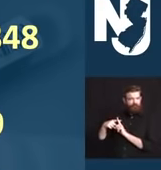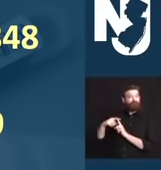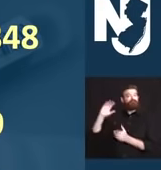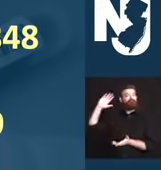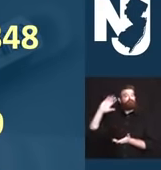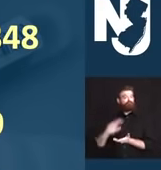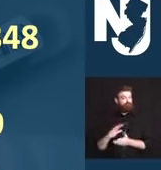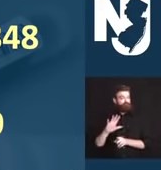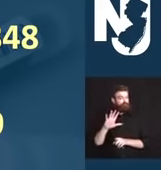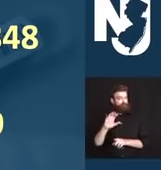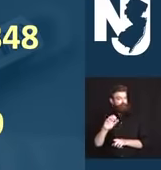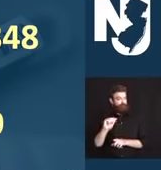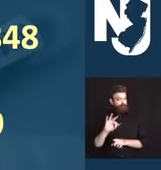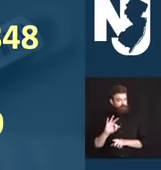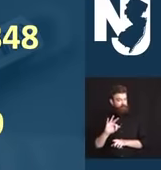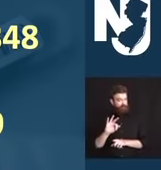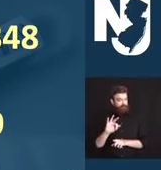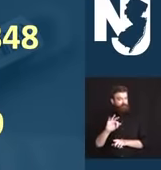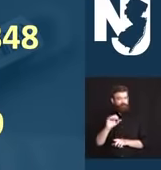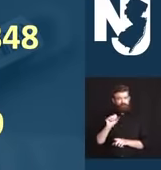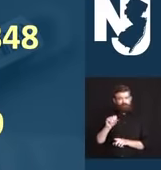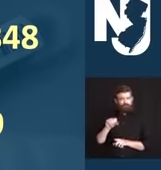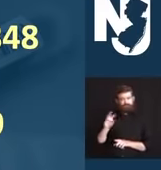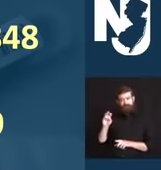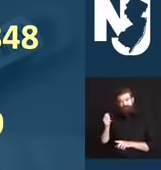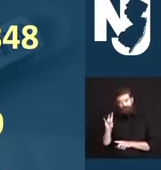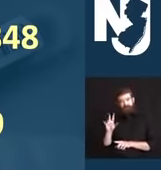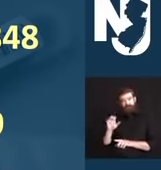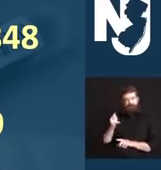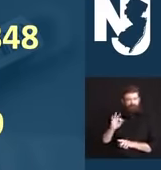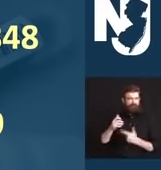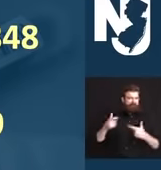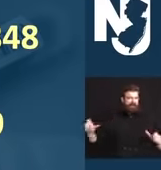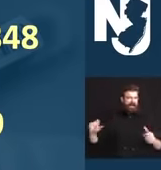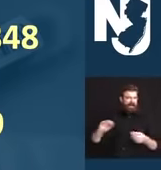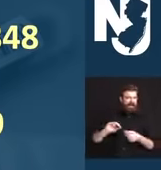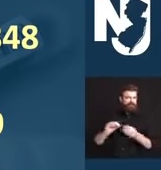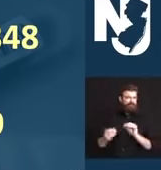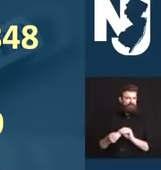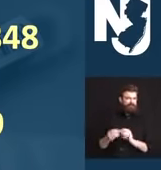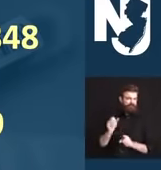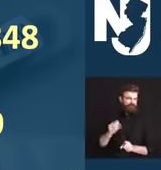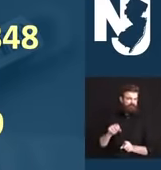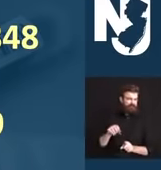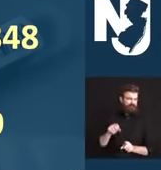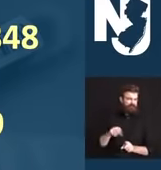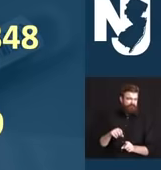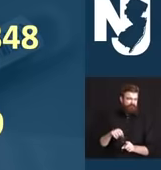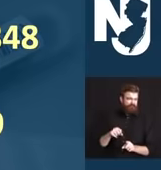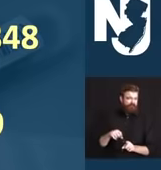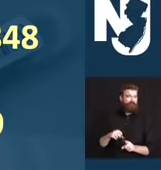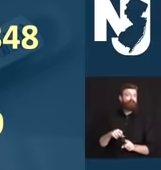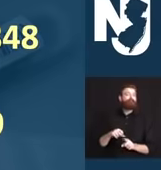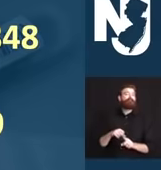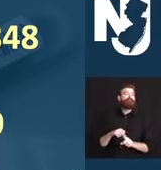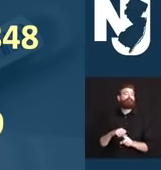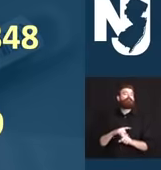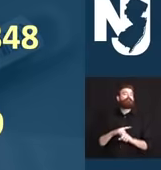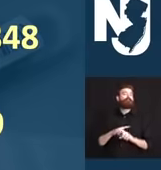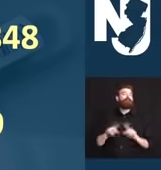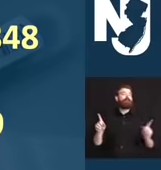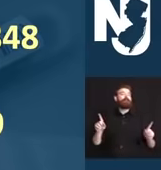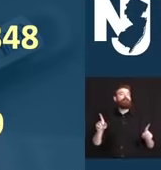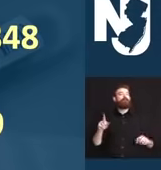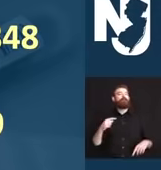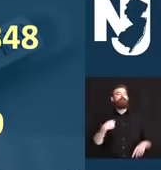numbers. Now, we'll get to the positivity rate in a minute. We test a lot of people in New Jersey, and that's a good thing. But I know there are some areas in particular that you're focused